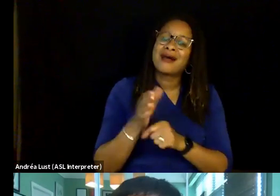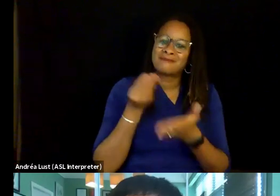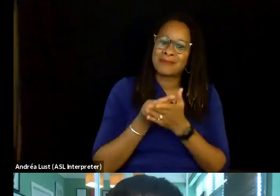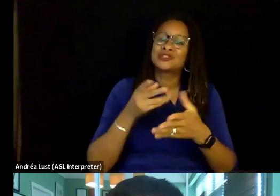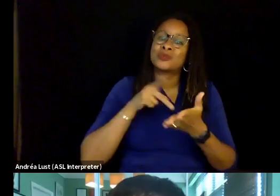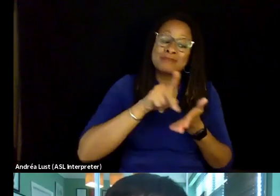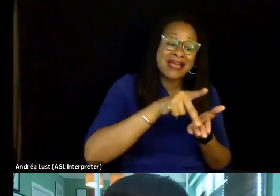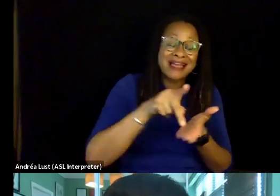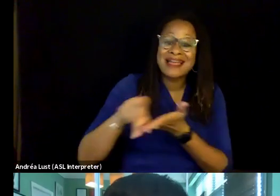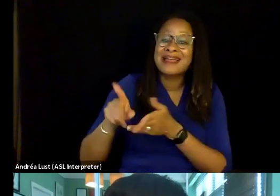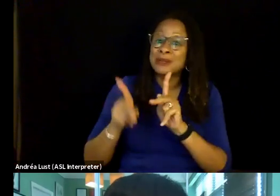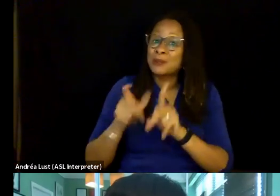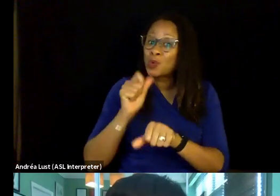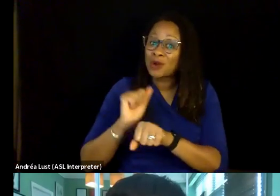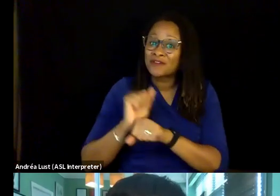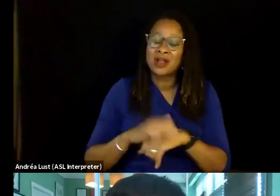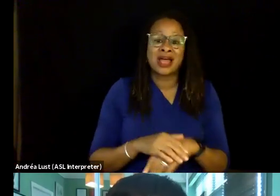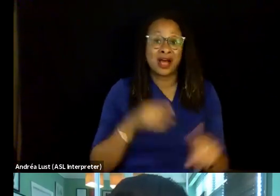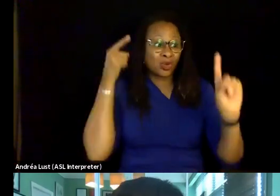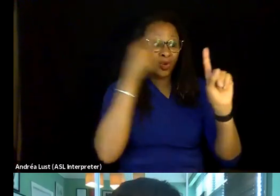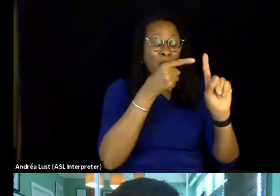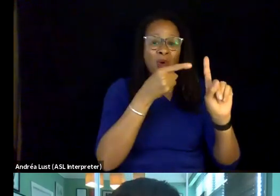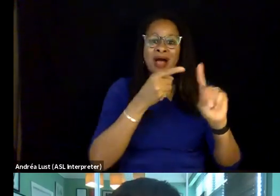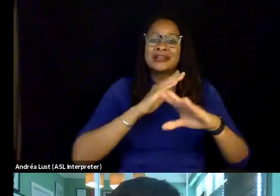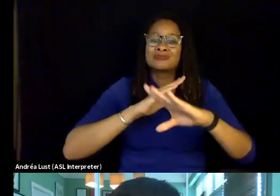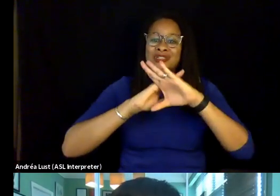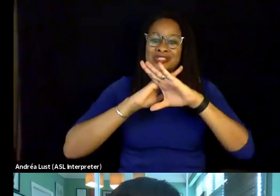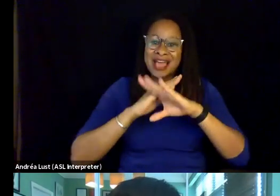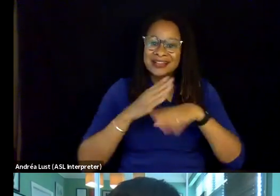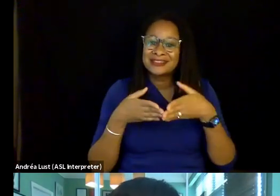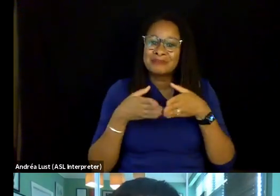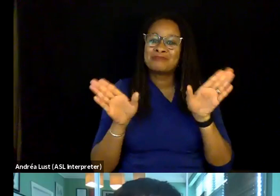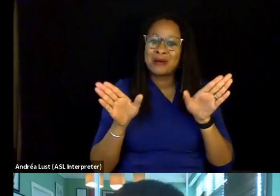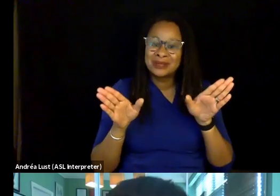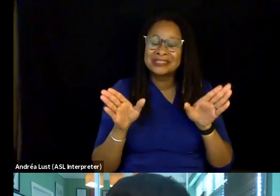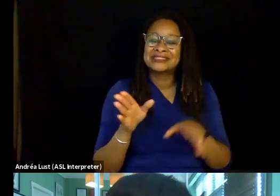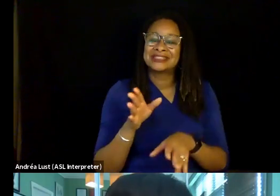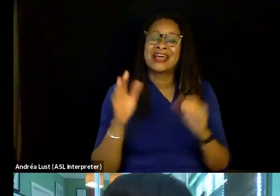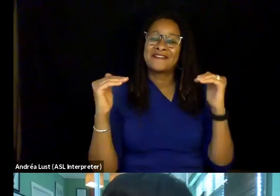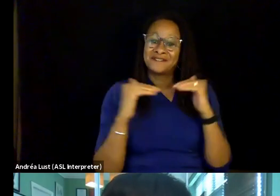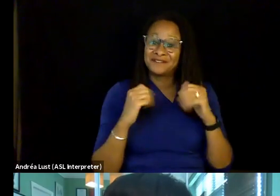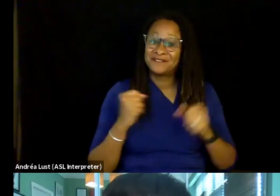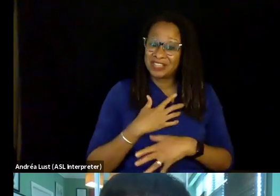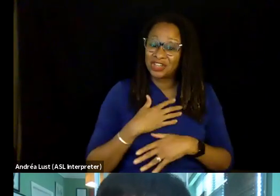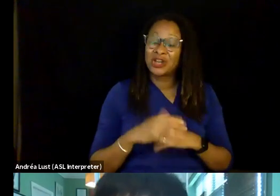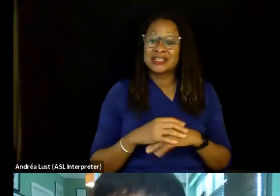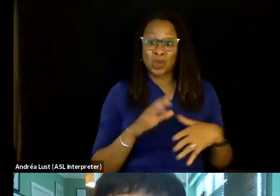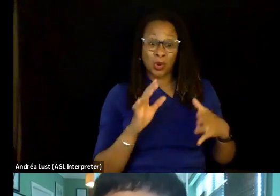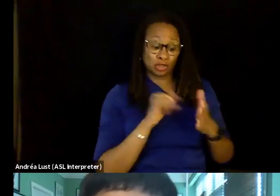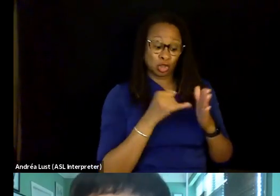that your main goal is to protect the public sphere. So that makes a journalist business person different from a normal business